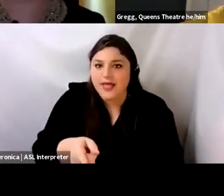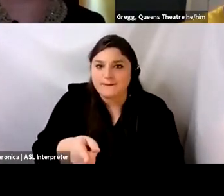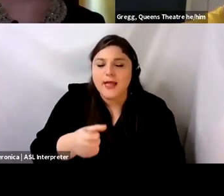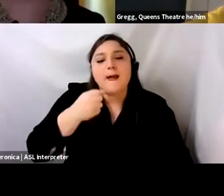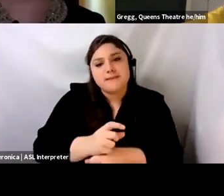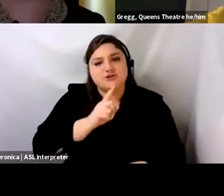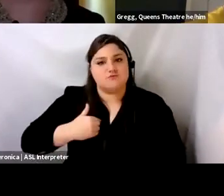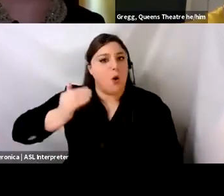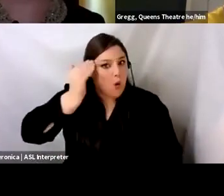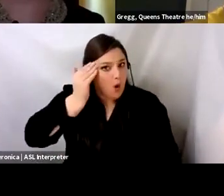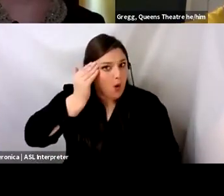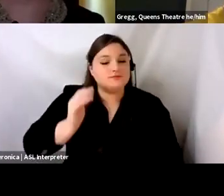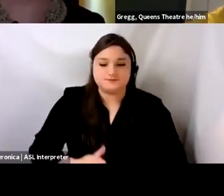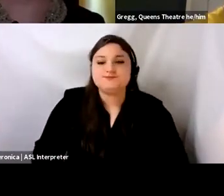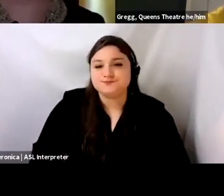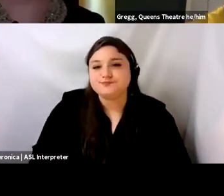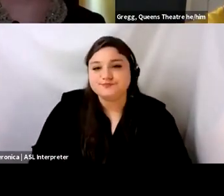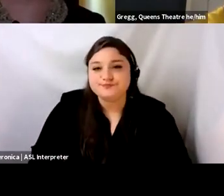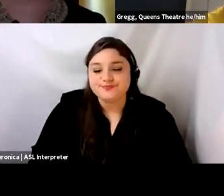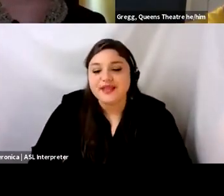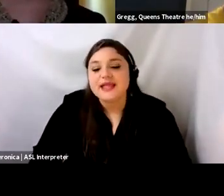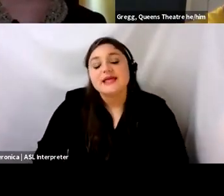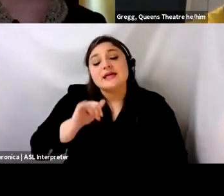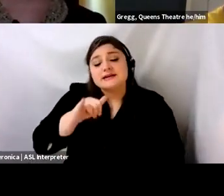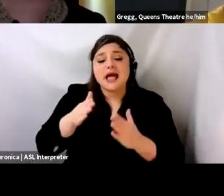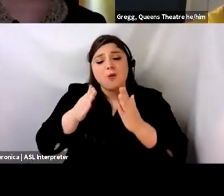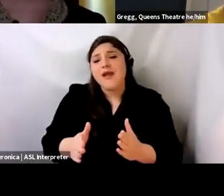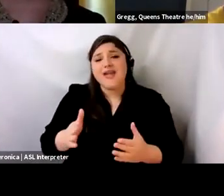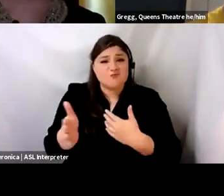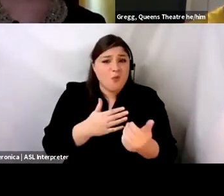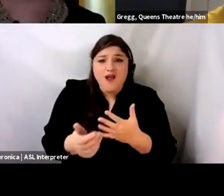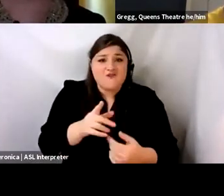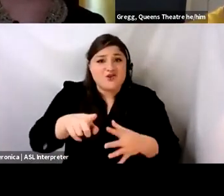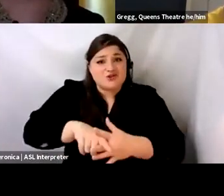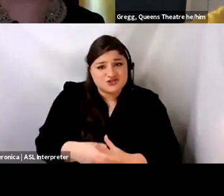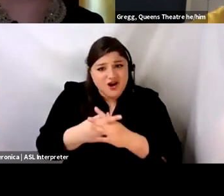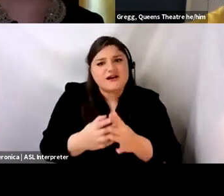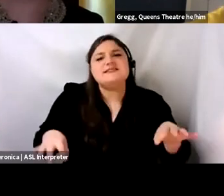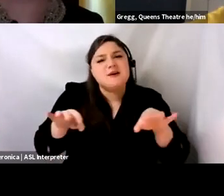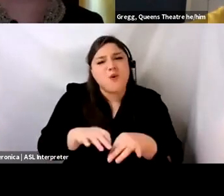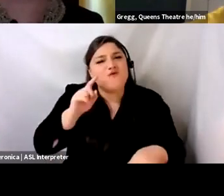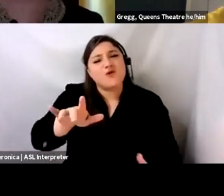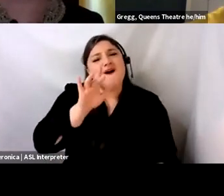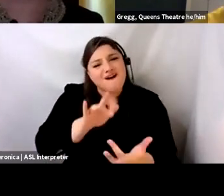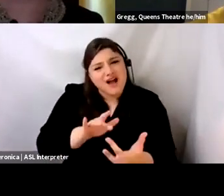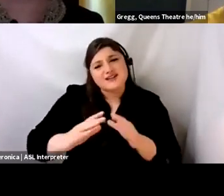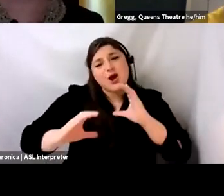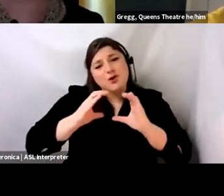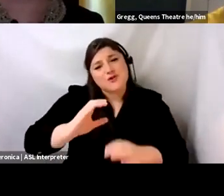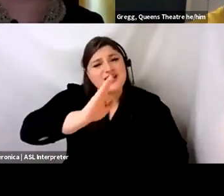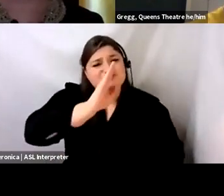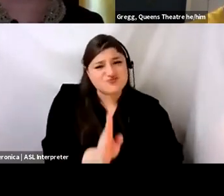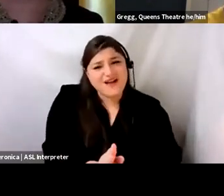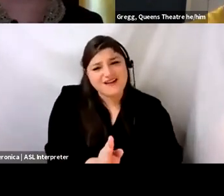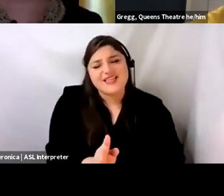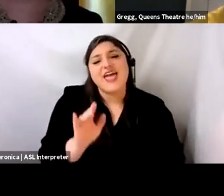from, again, as long as you can set people's expectations, your audience expectations or your participants expectations, that will go a long, long way. And making that,